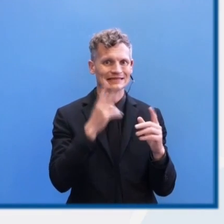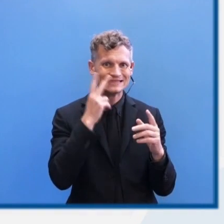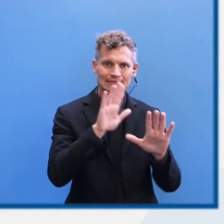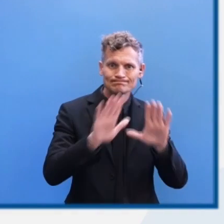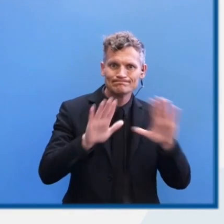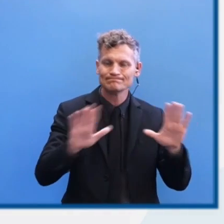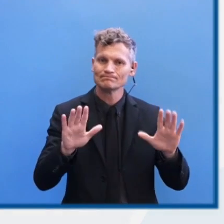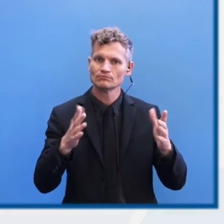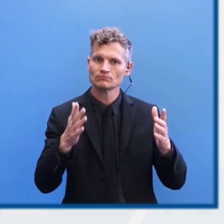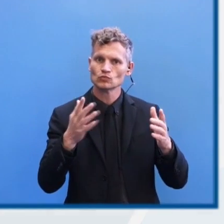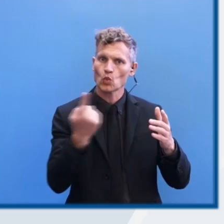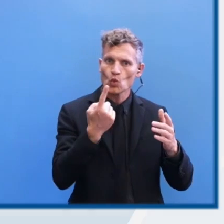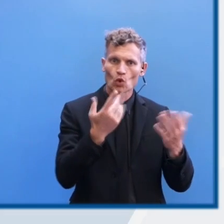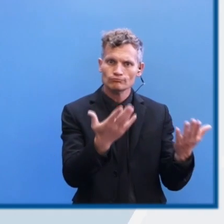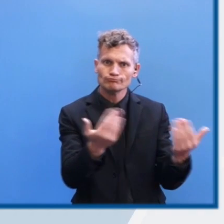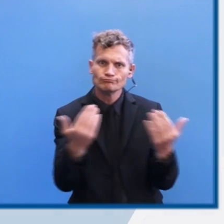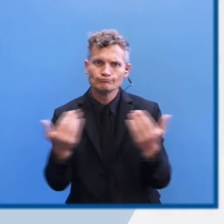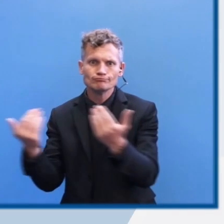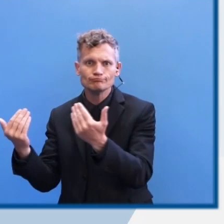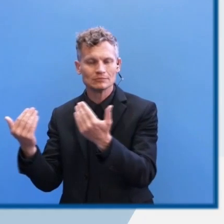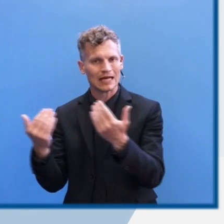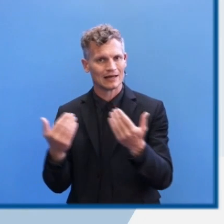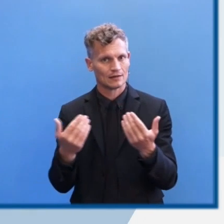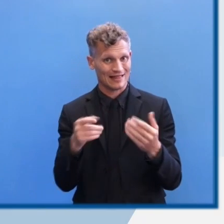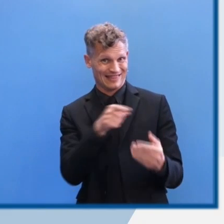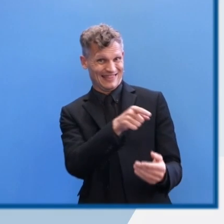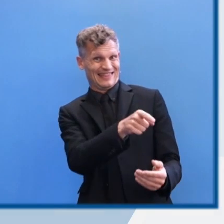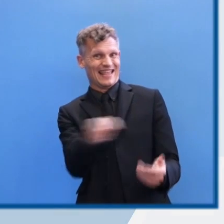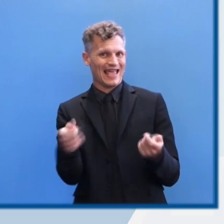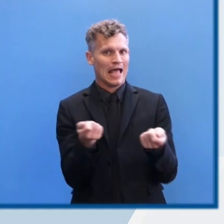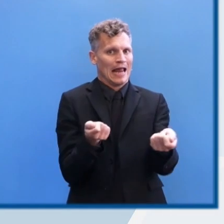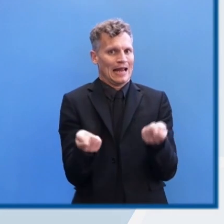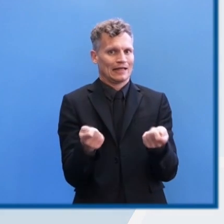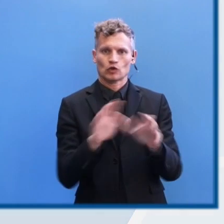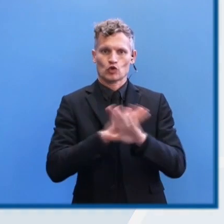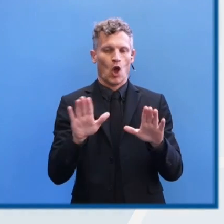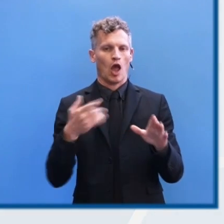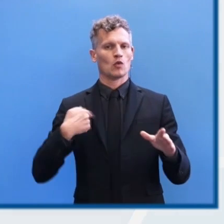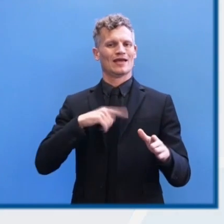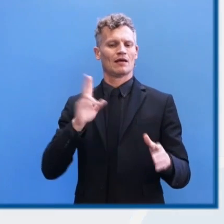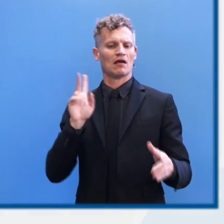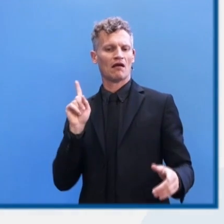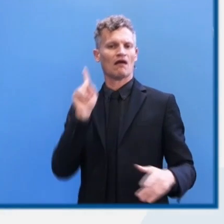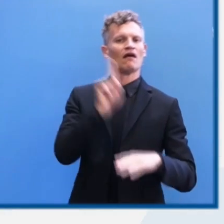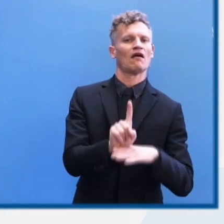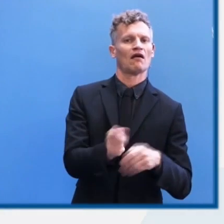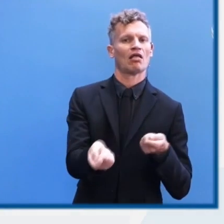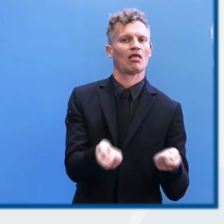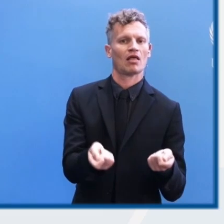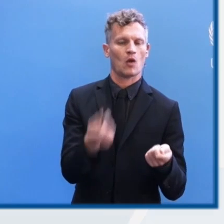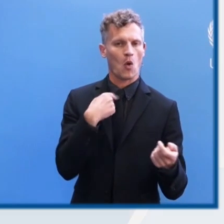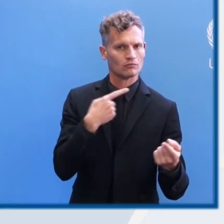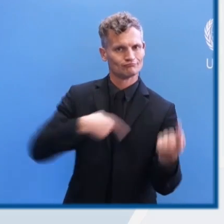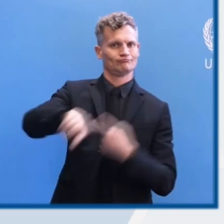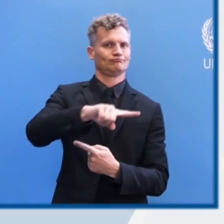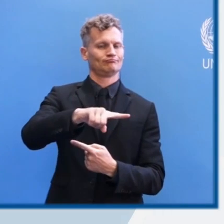society to facilitate that process, which will bring a coherent, joint actions and involves